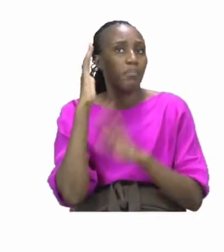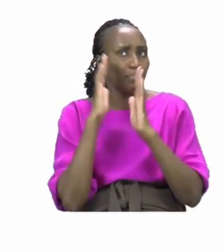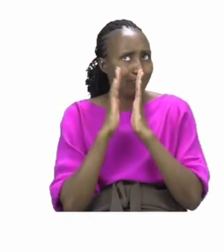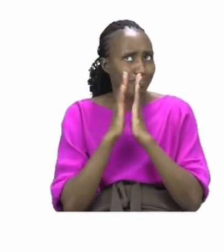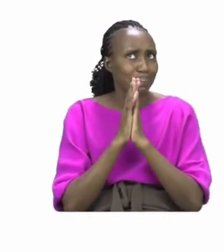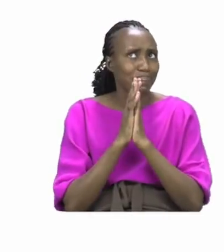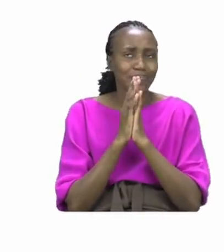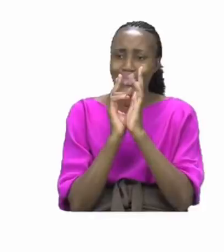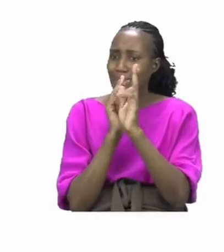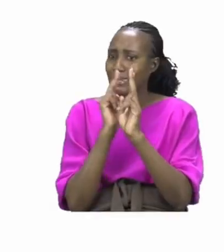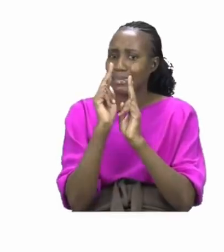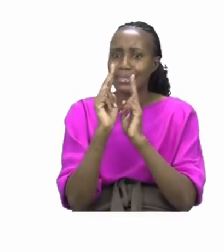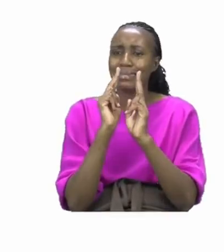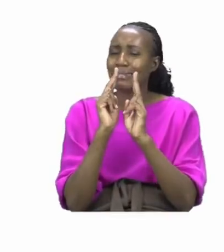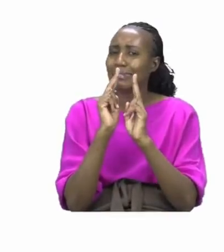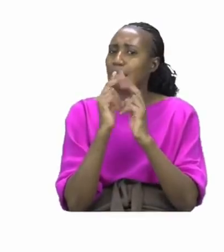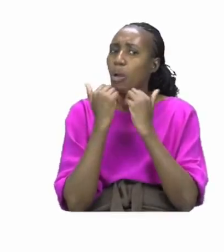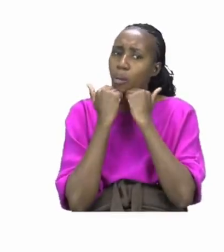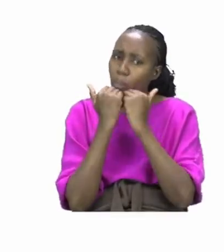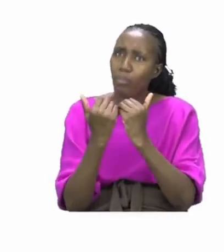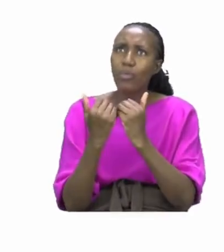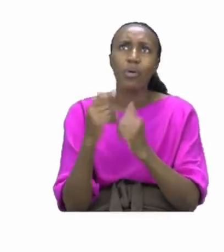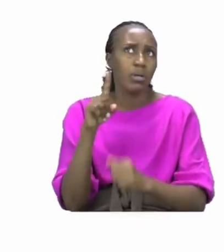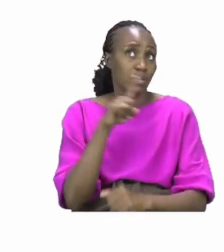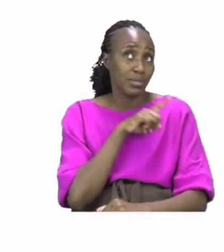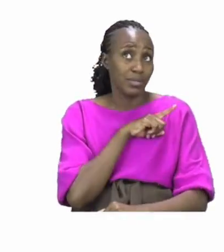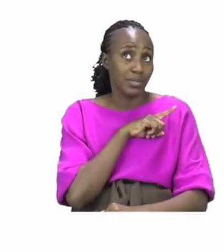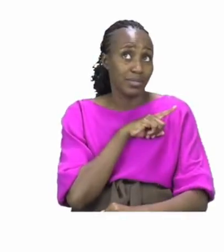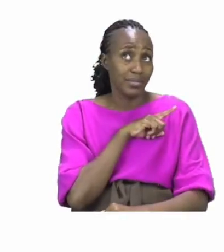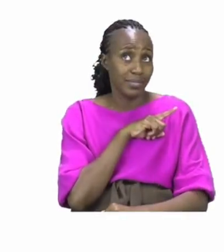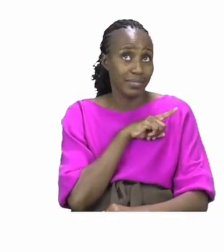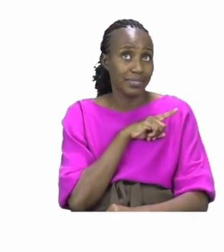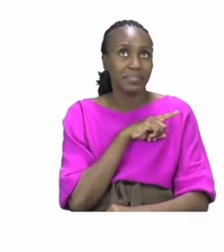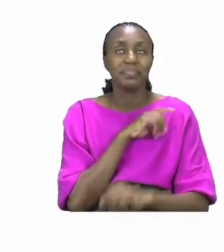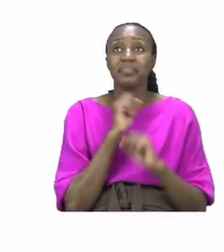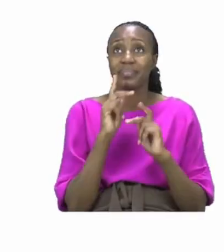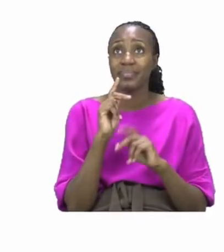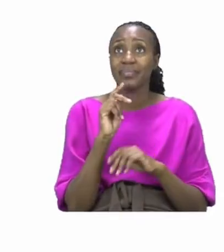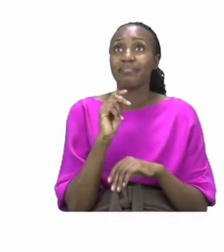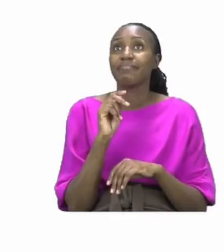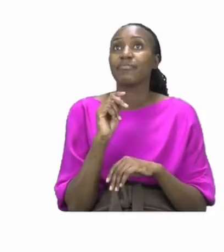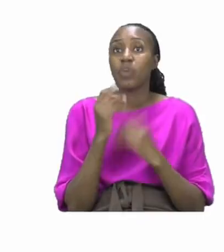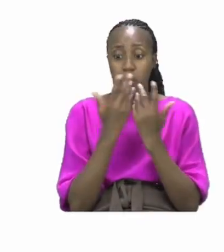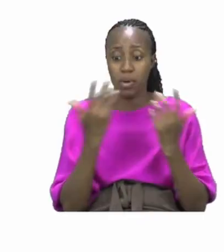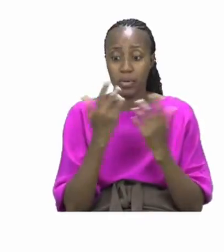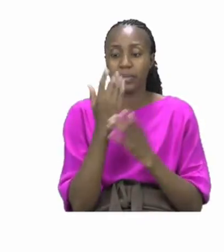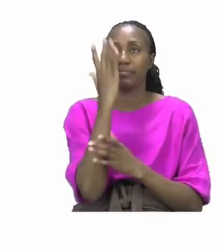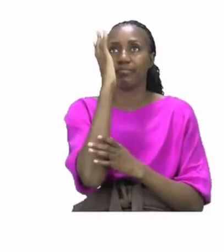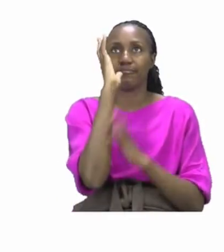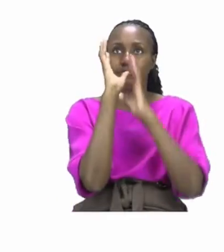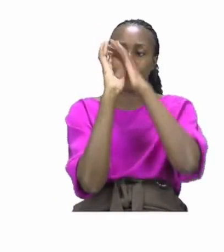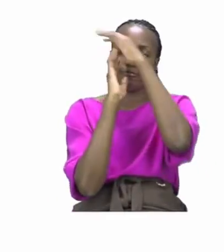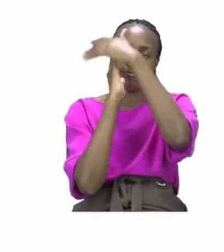why trees are important. So use the green colors for the leaves on top, and